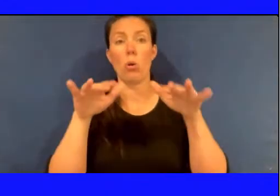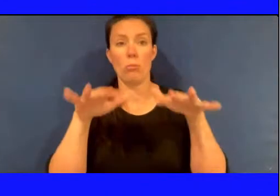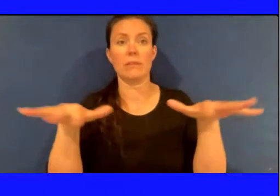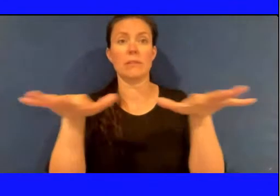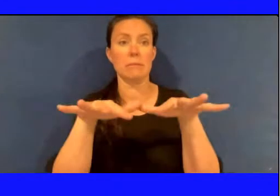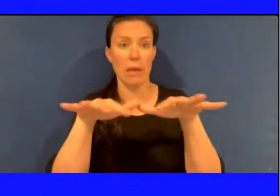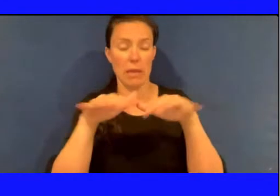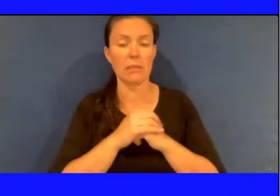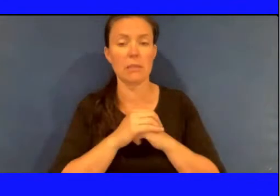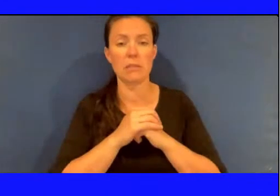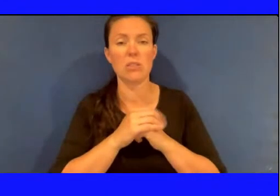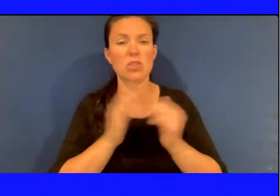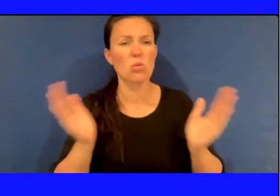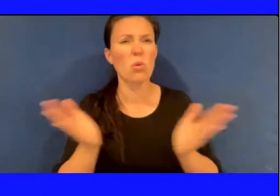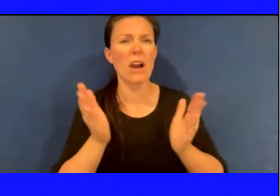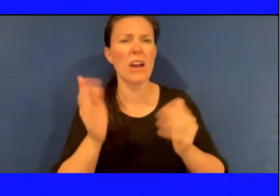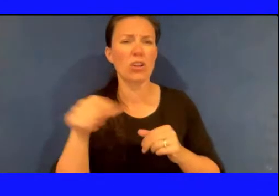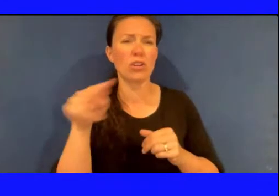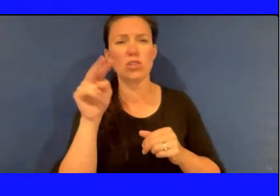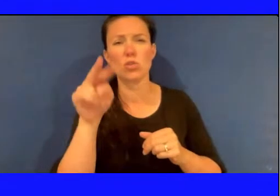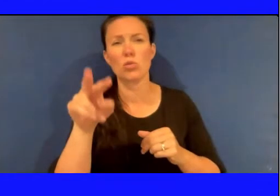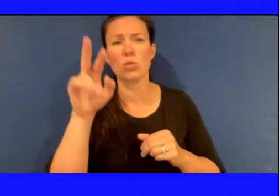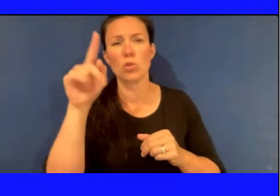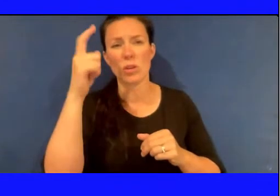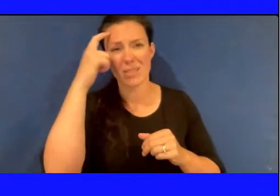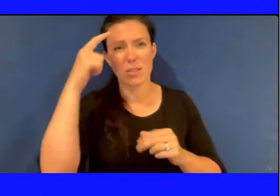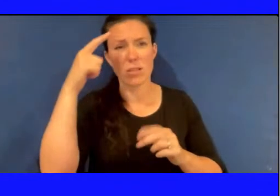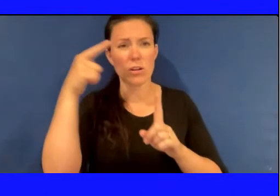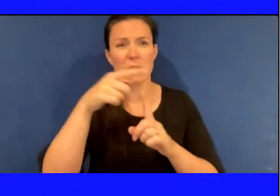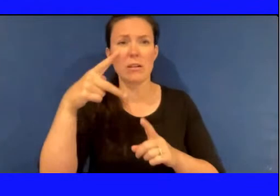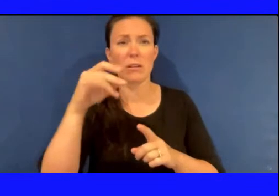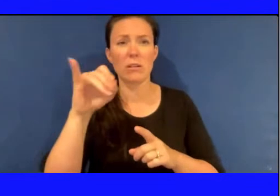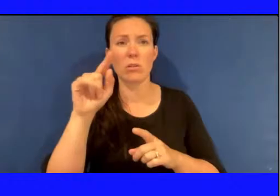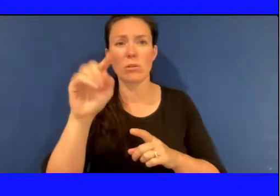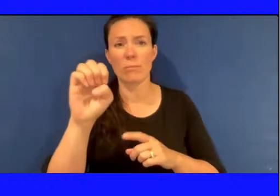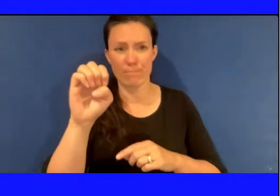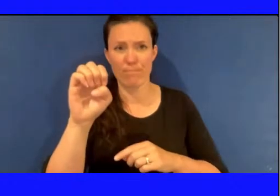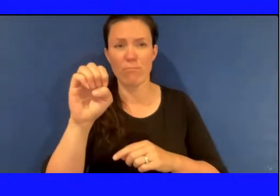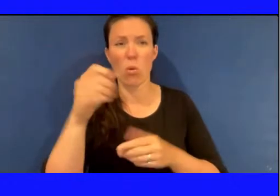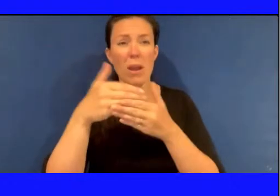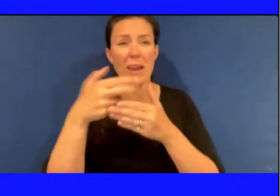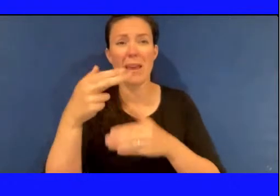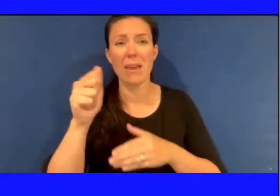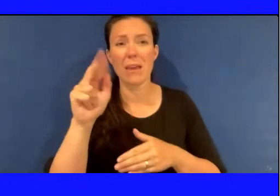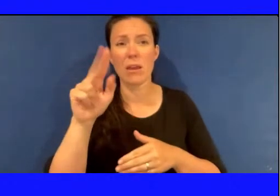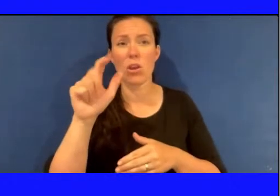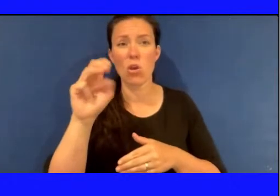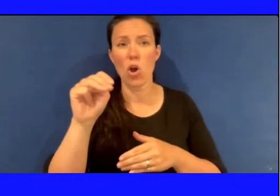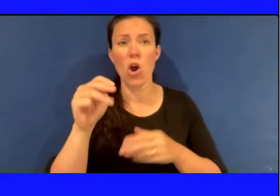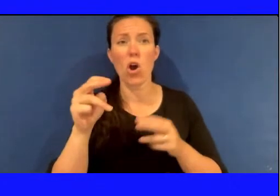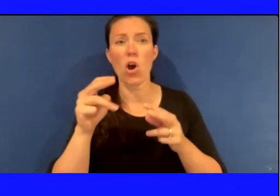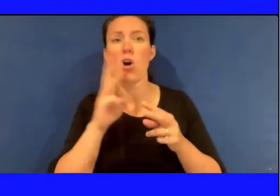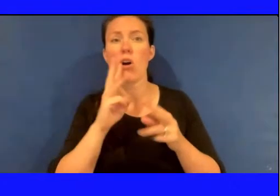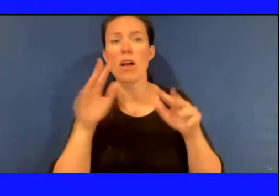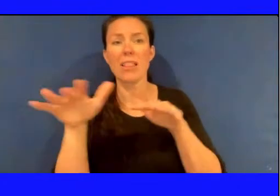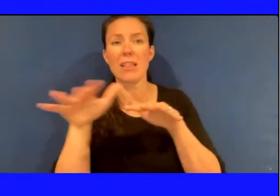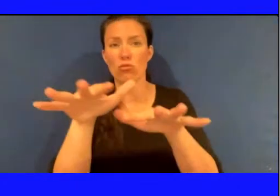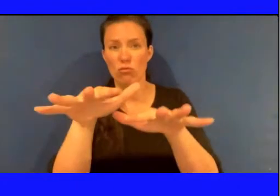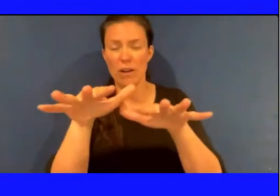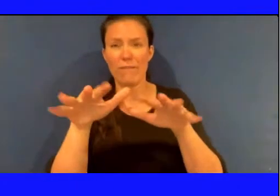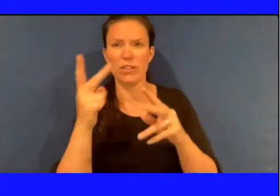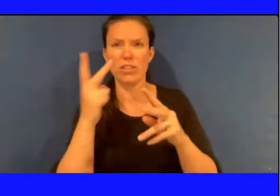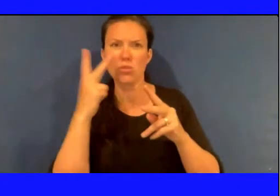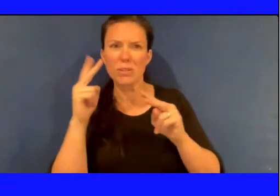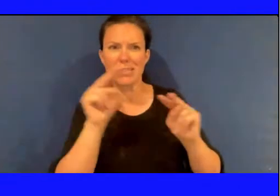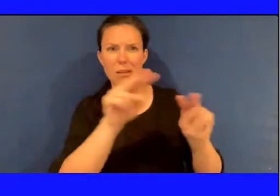I encourage you to go look at Bronx Point just down the block on the Harlem River to get a sense of what's to come. It's a much larger space,